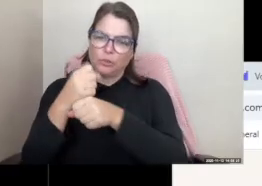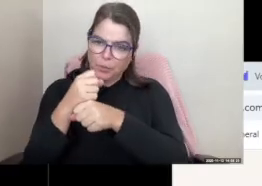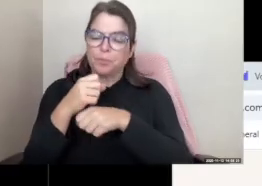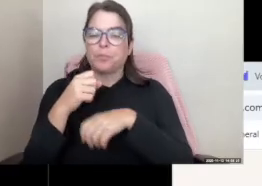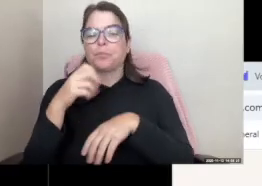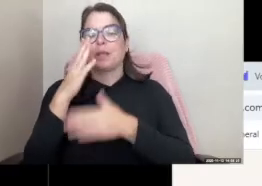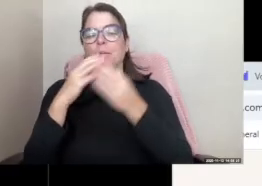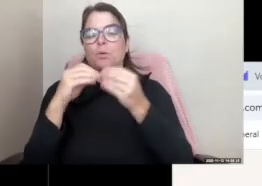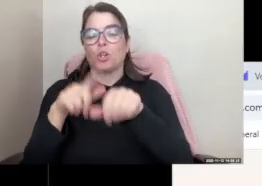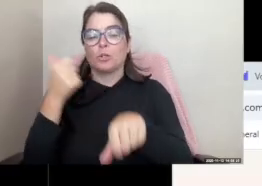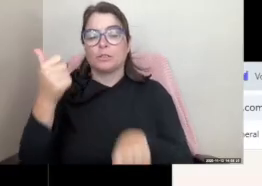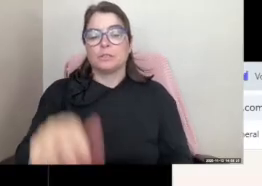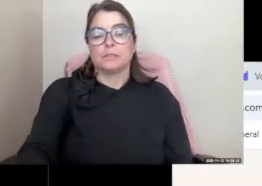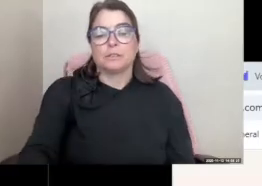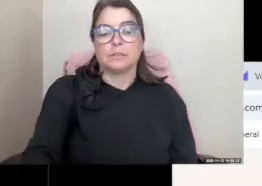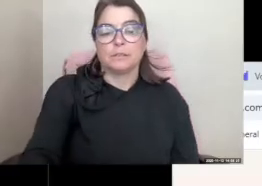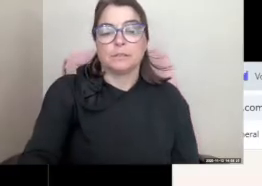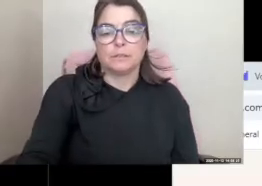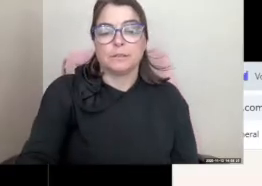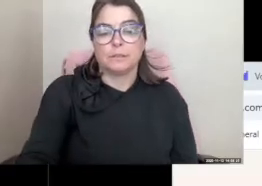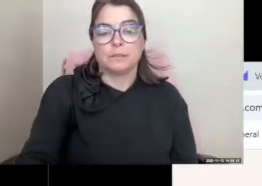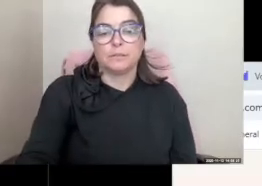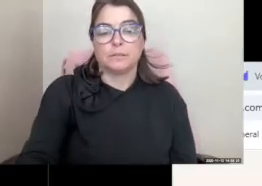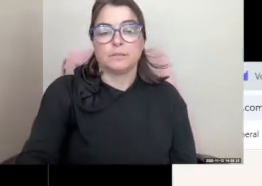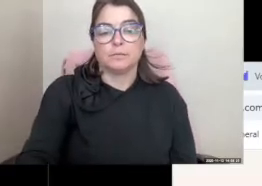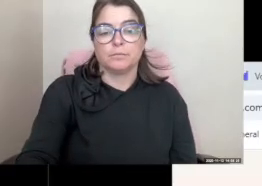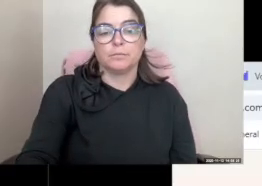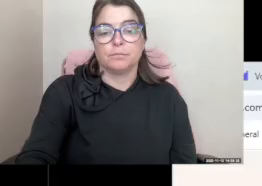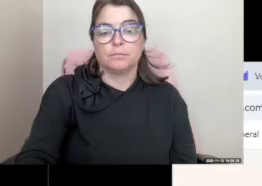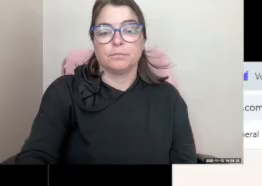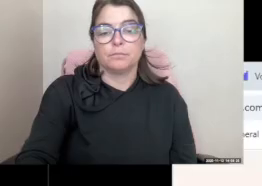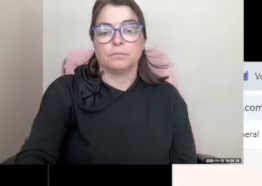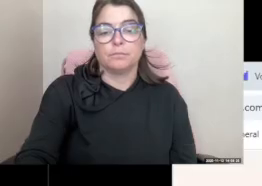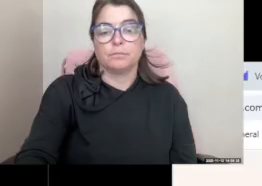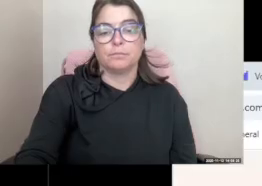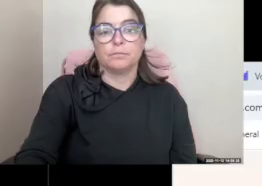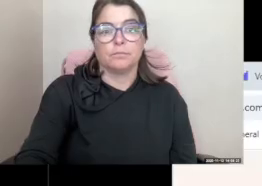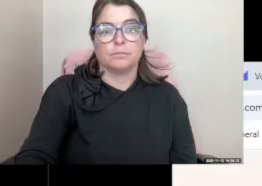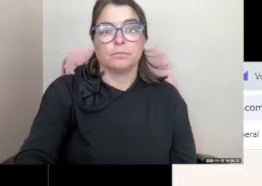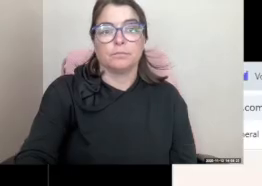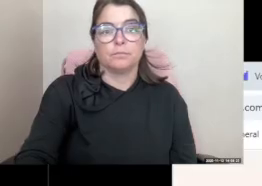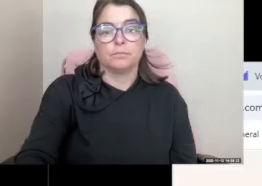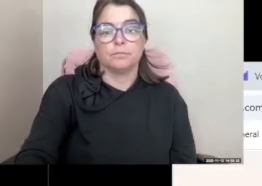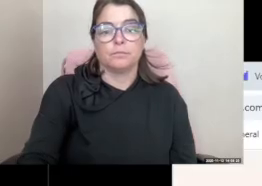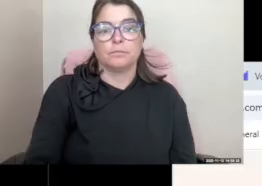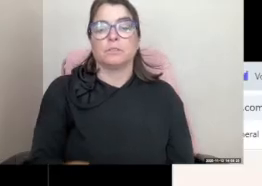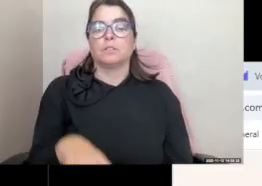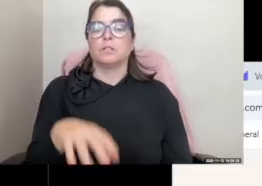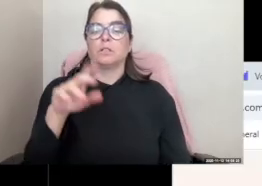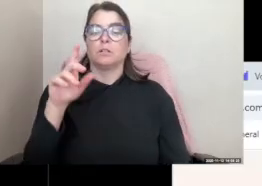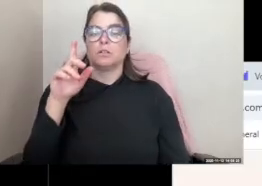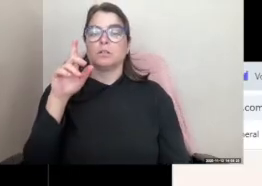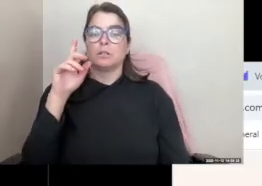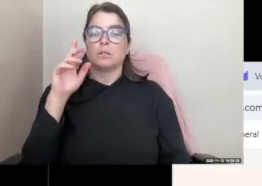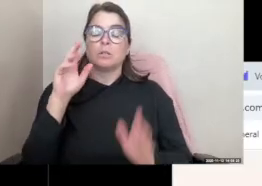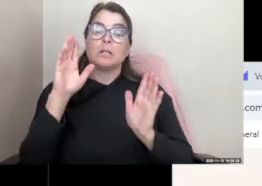miles. Typically, you're looking at, while not all drayage is created equal, you're definitely seeing fleets that are only running 30, 40,000